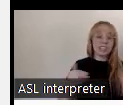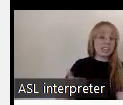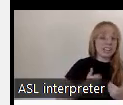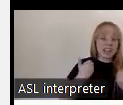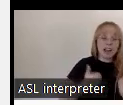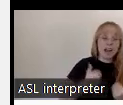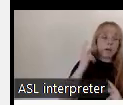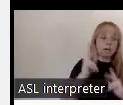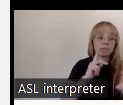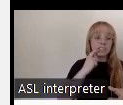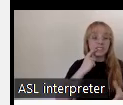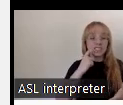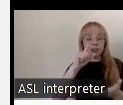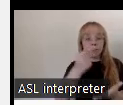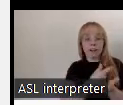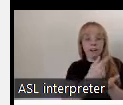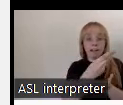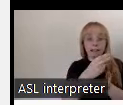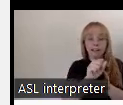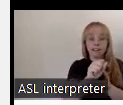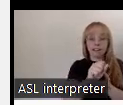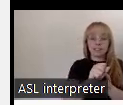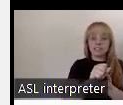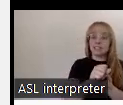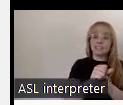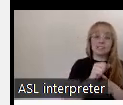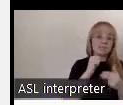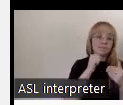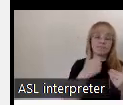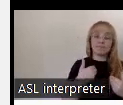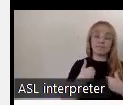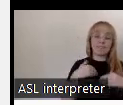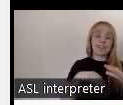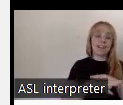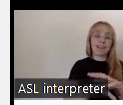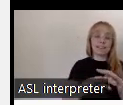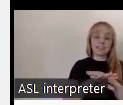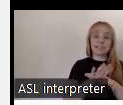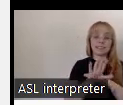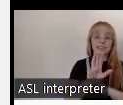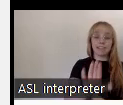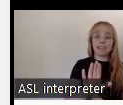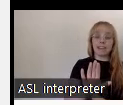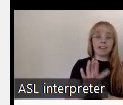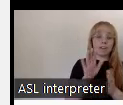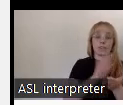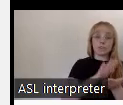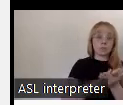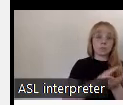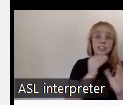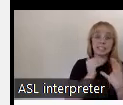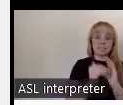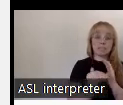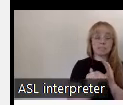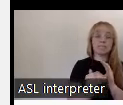they graduate from high school, lose access to their school email accounts,